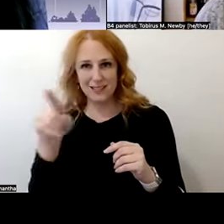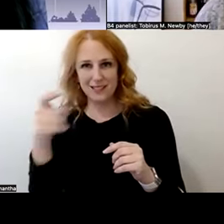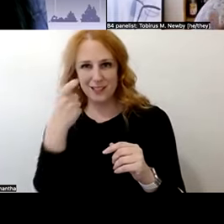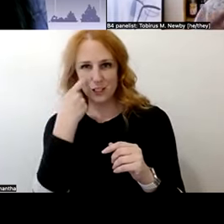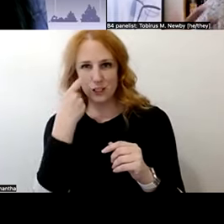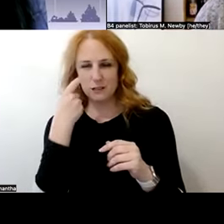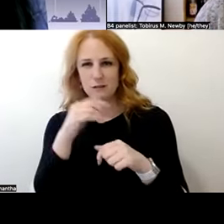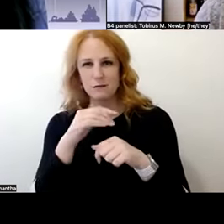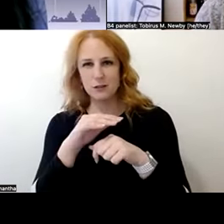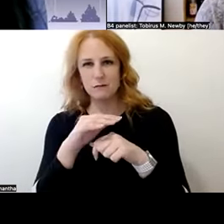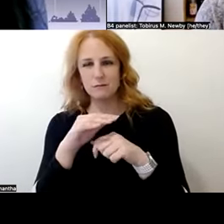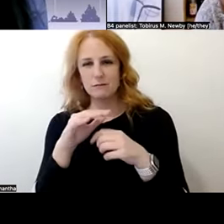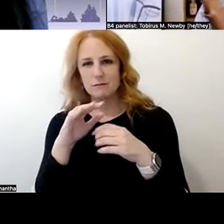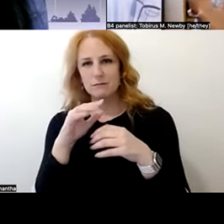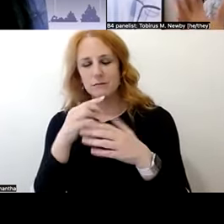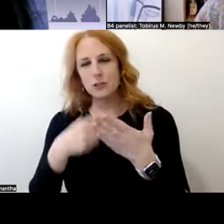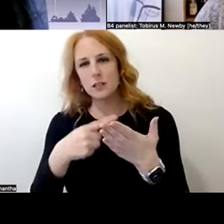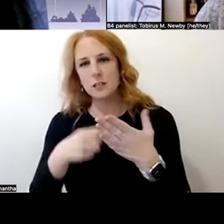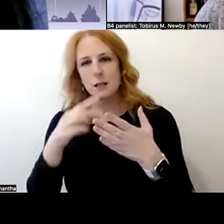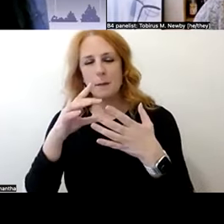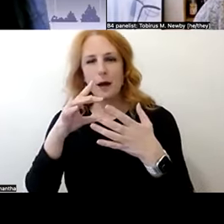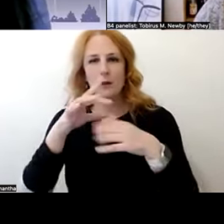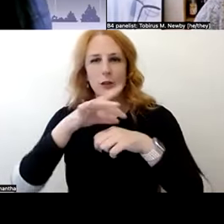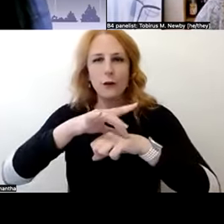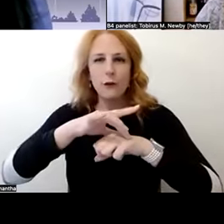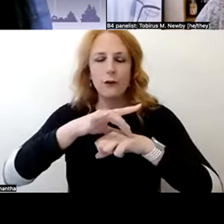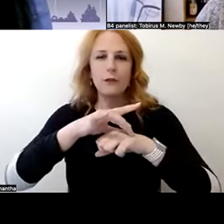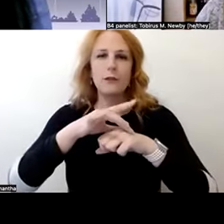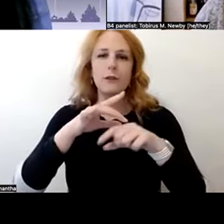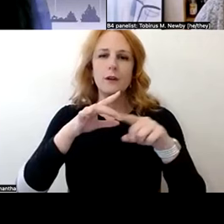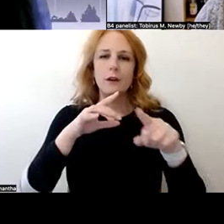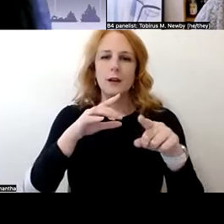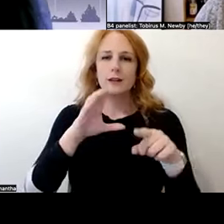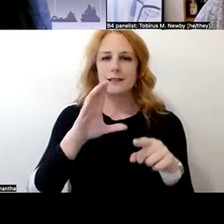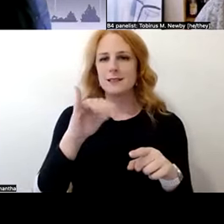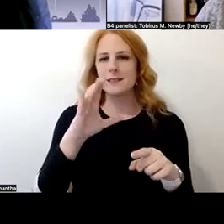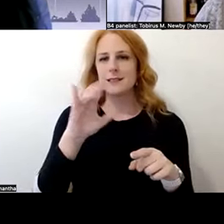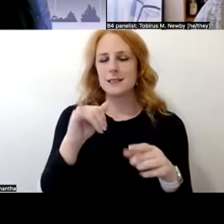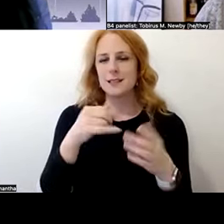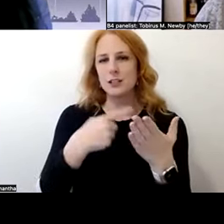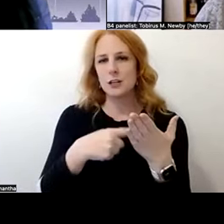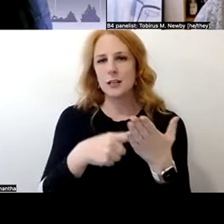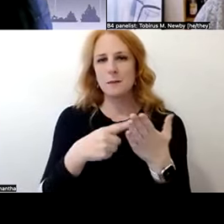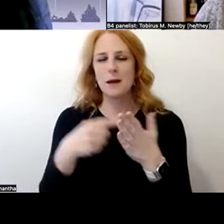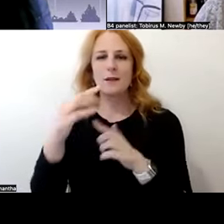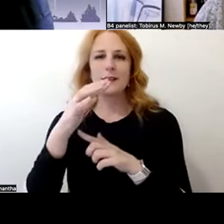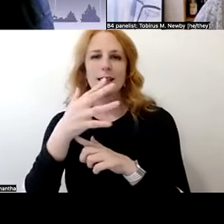and then Cici talking about the leaves stretching out. And plants are such great teachers for